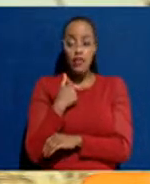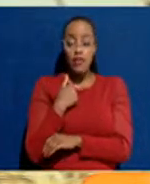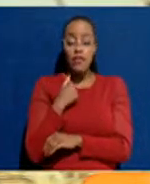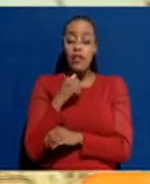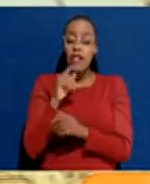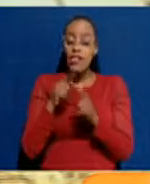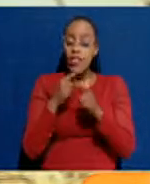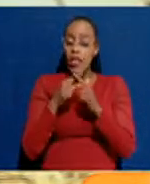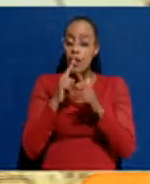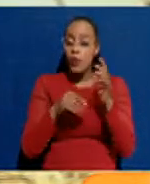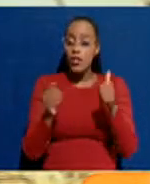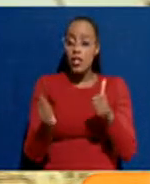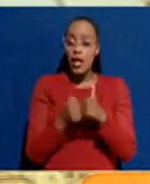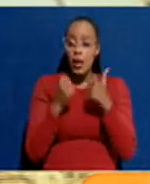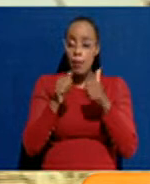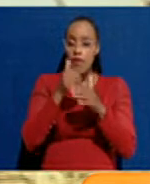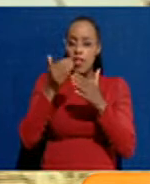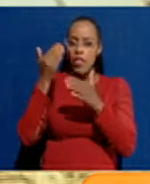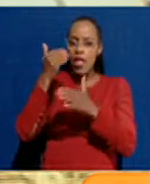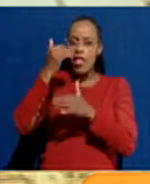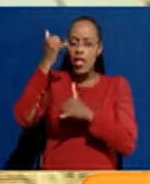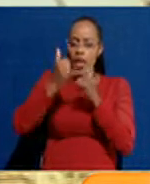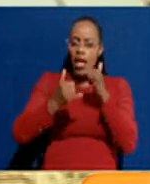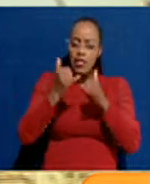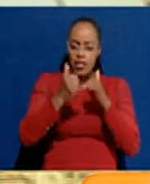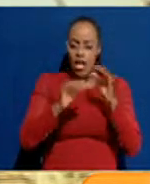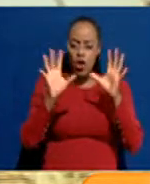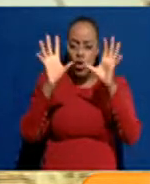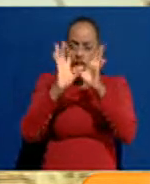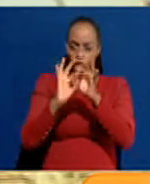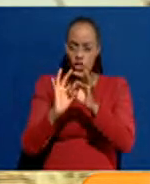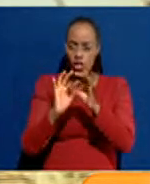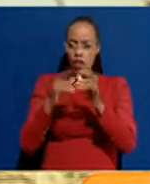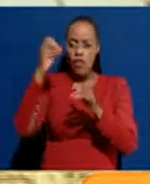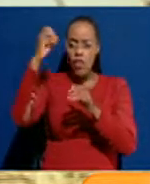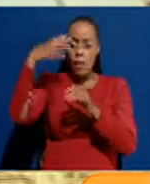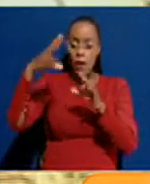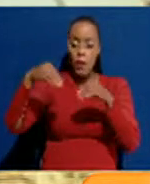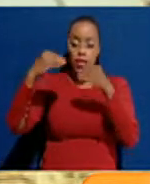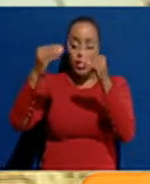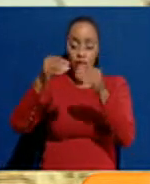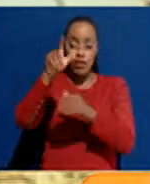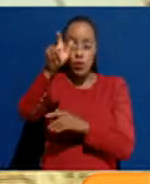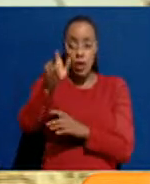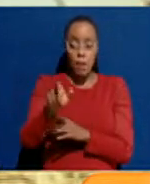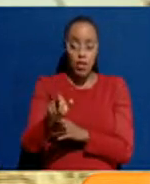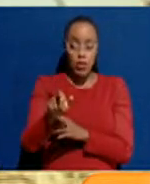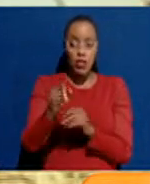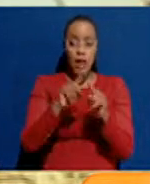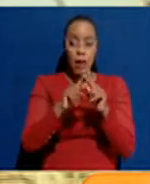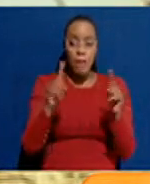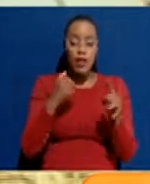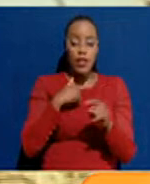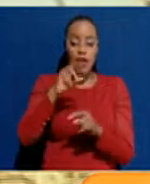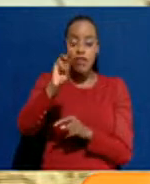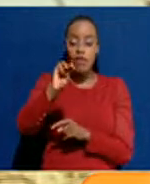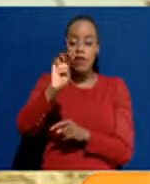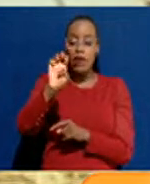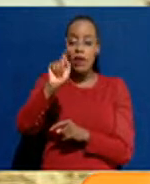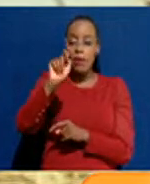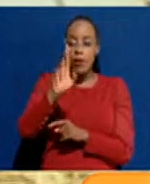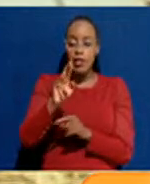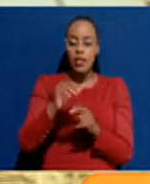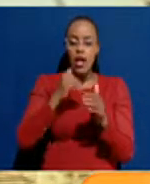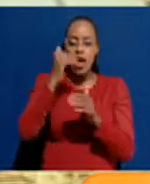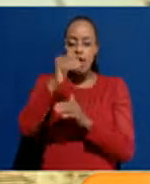would then happen, especially under the last mile scheme, power is provided to somebody's doorstep, but there is no meter. After